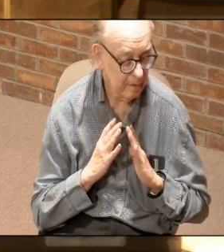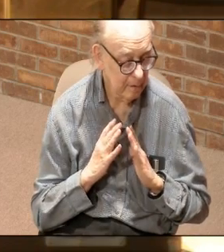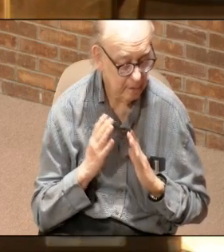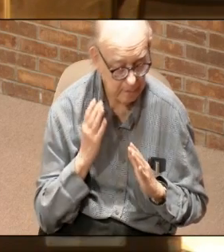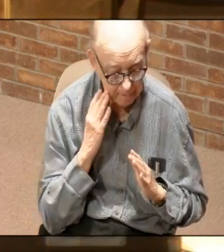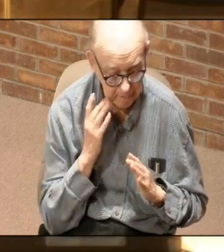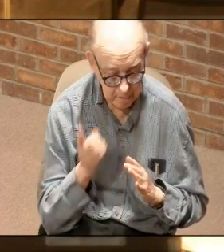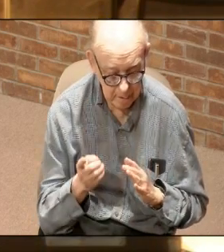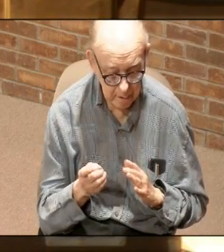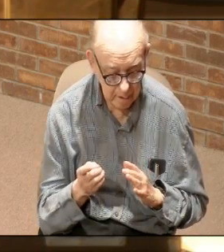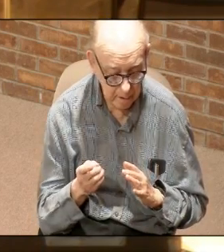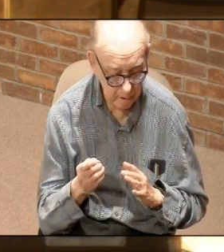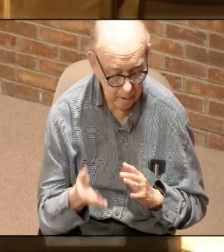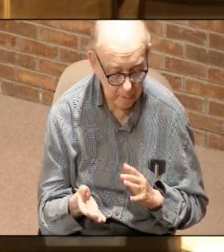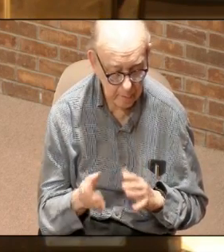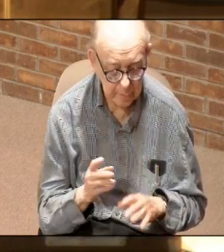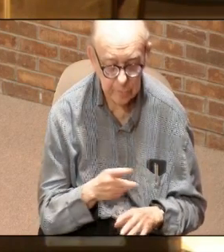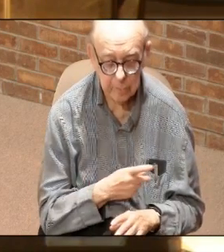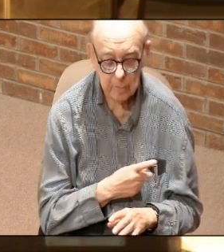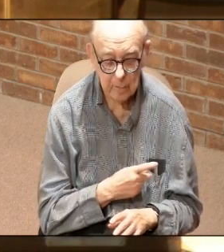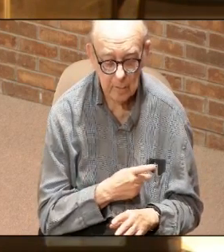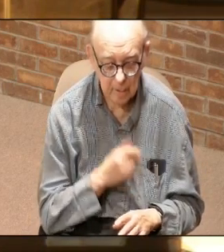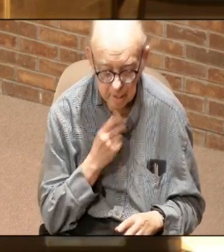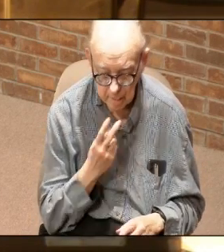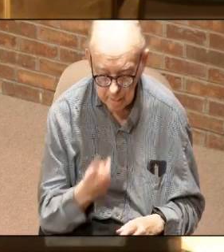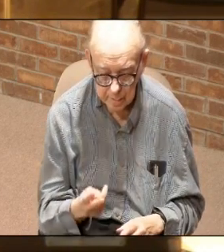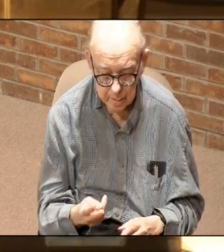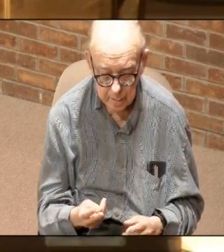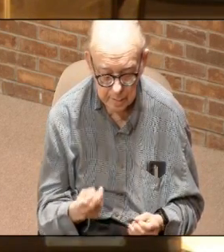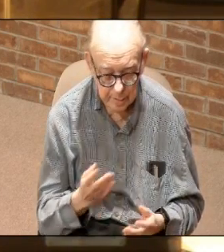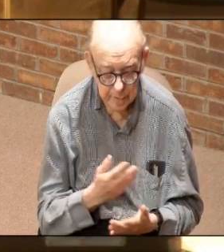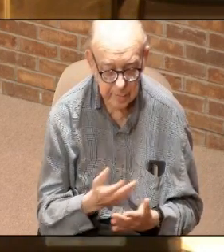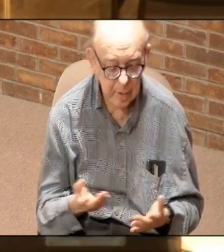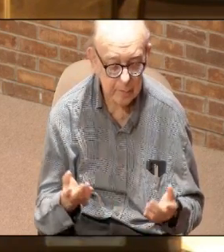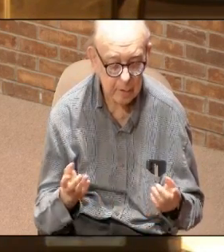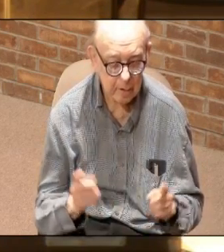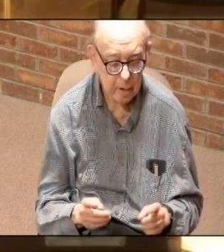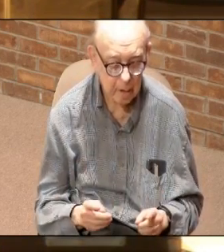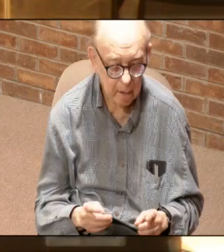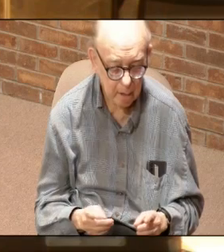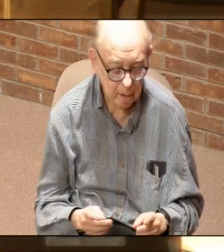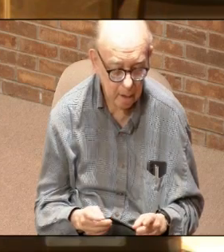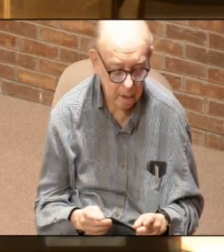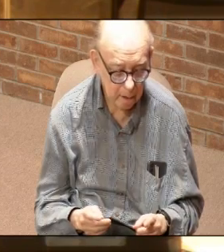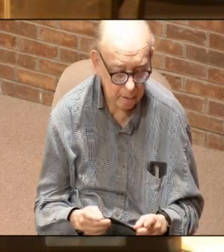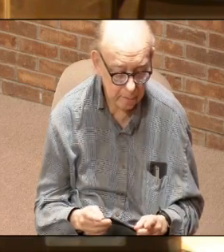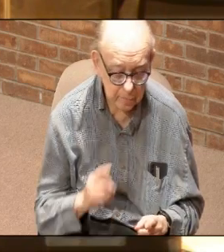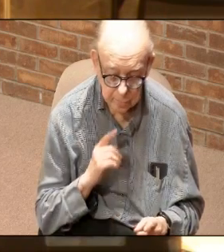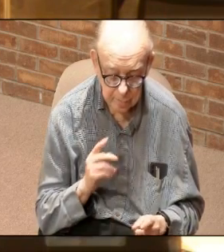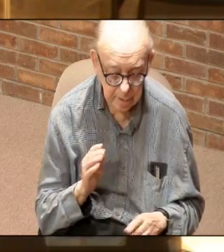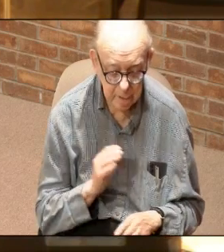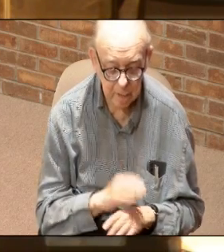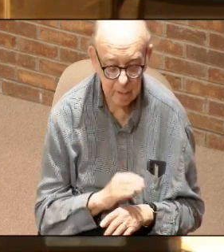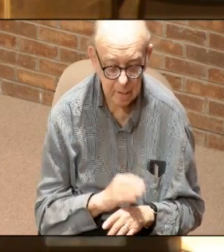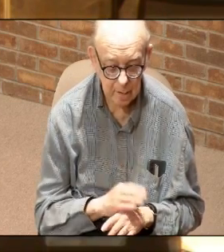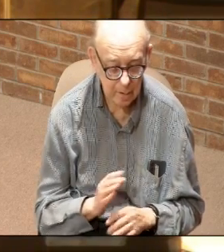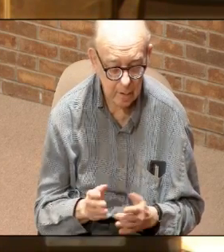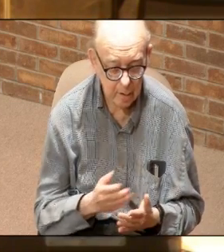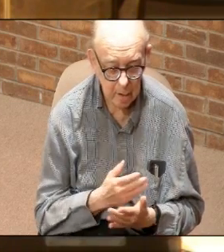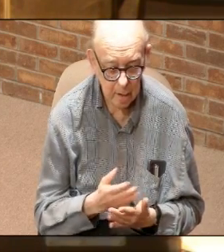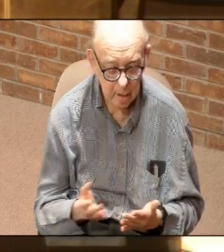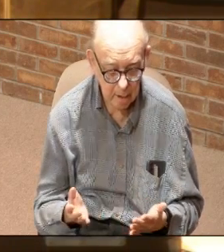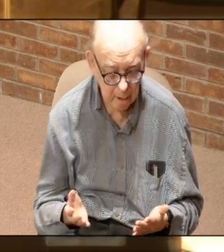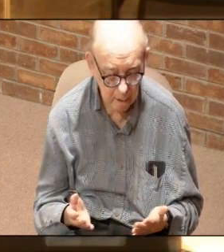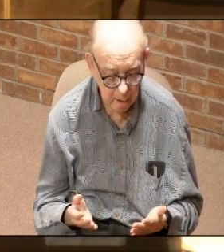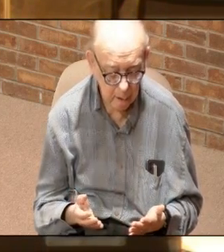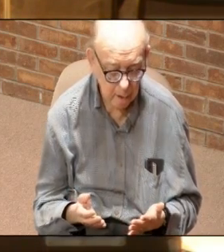know you've been out here with the sheep and you haven't seen a lot of stuff happening. It's been a quiet night and everything's kind of